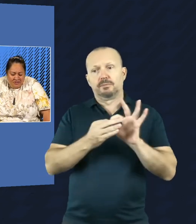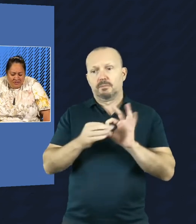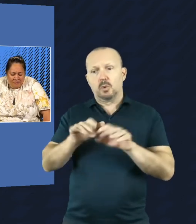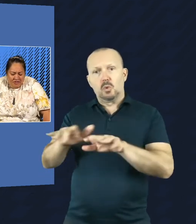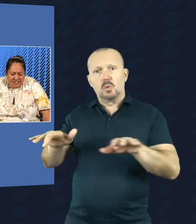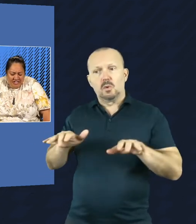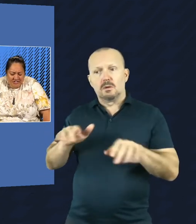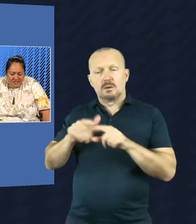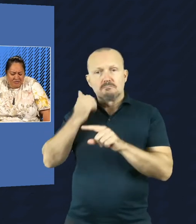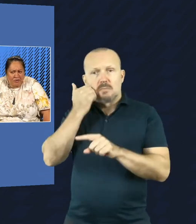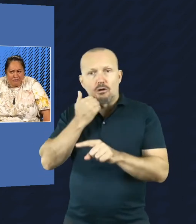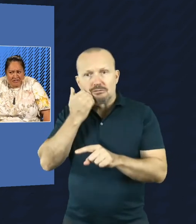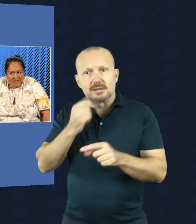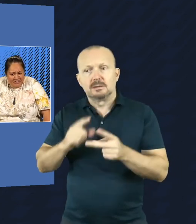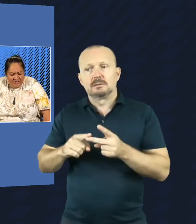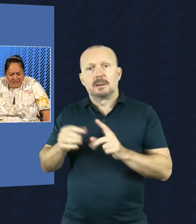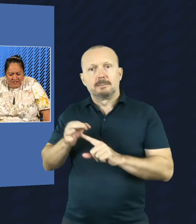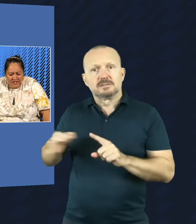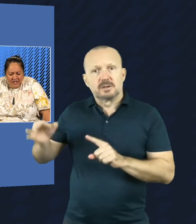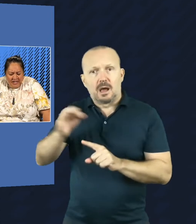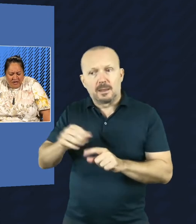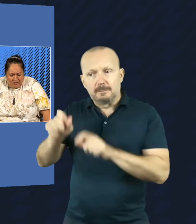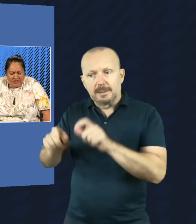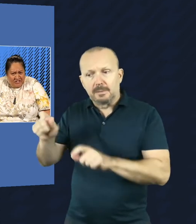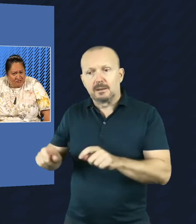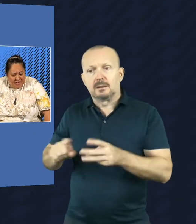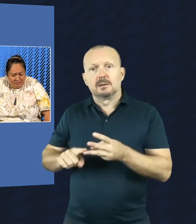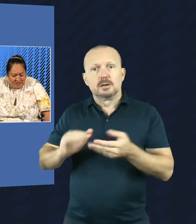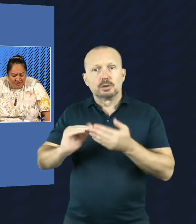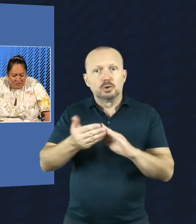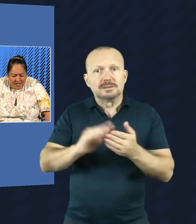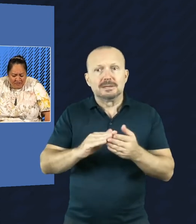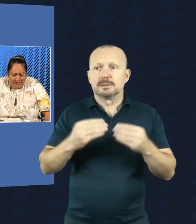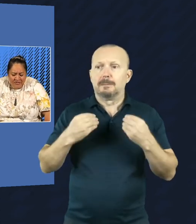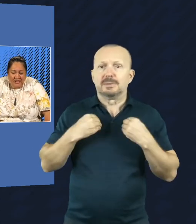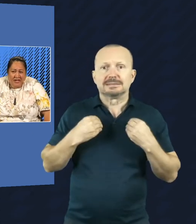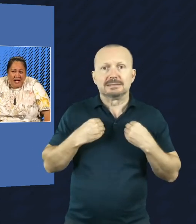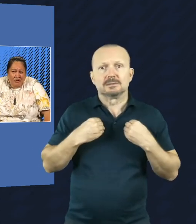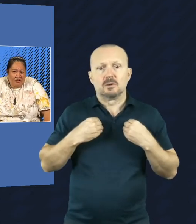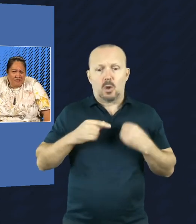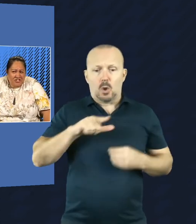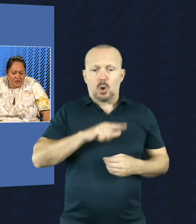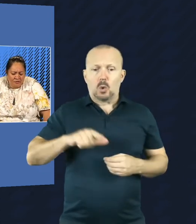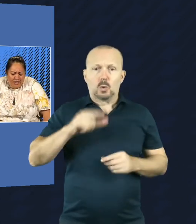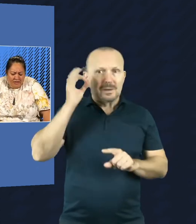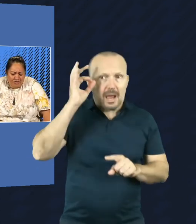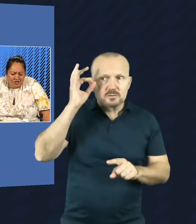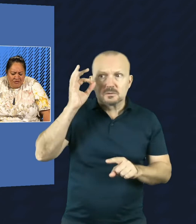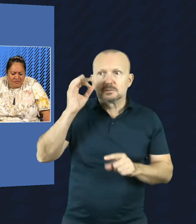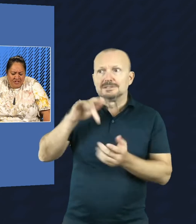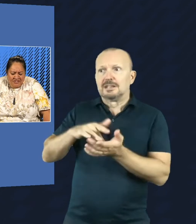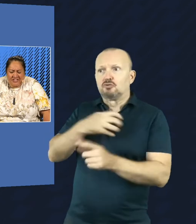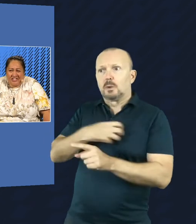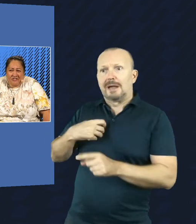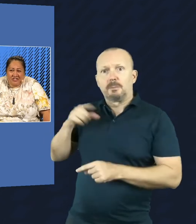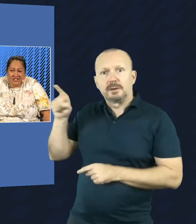peoples, communities, we work with businesses, local and central government as well. But we also